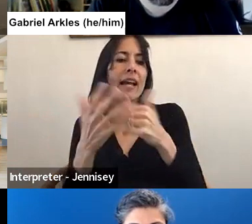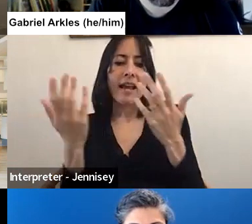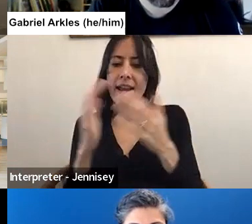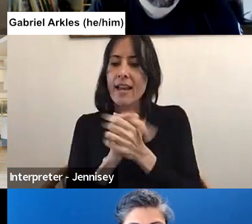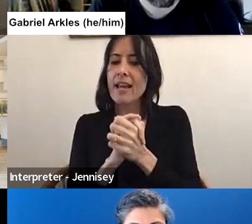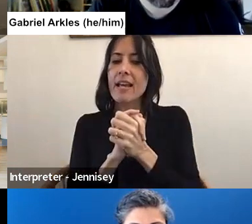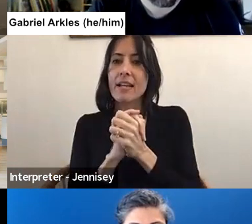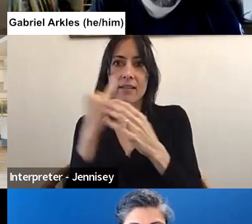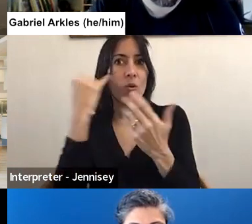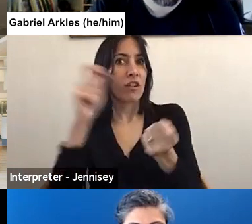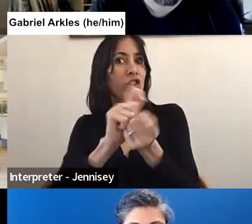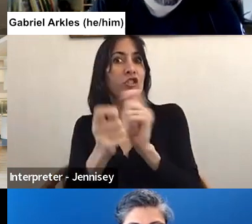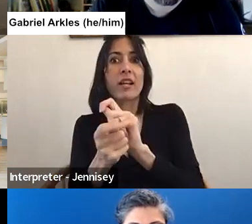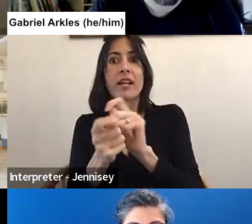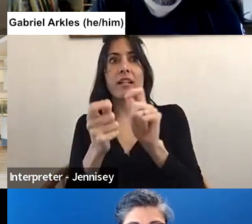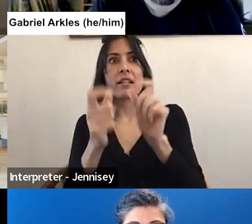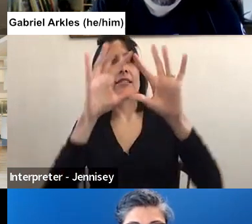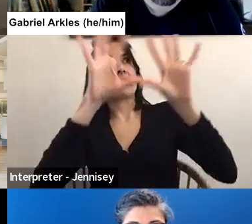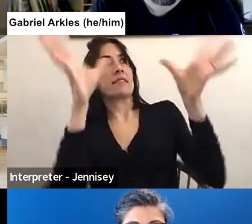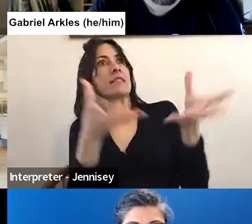to change the system is not a one,